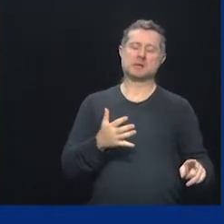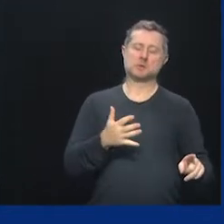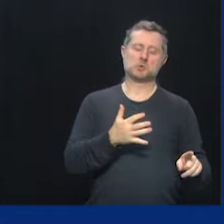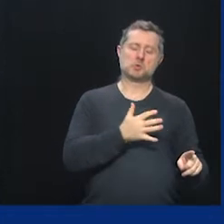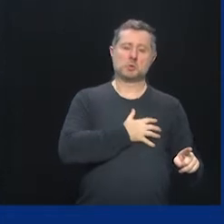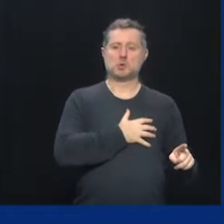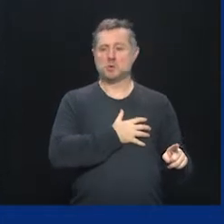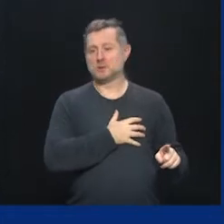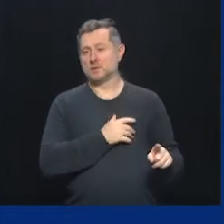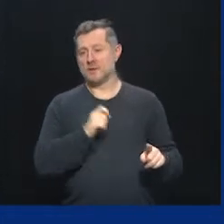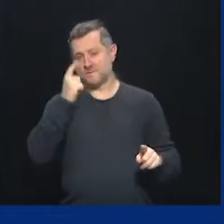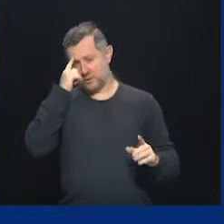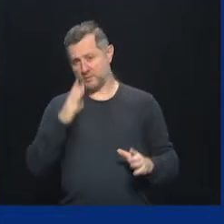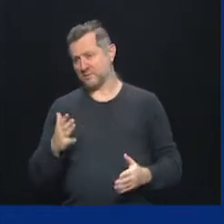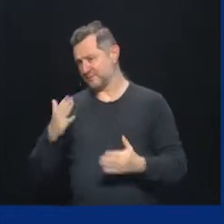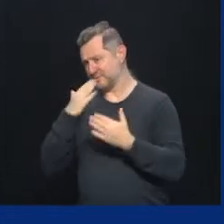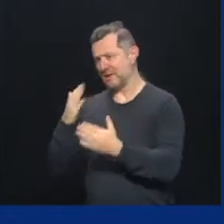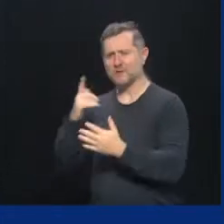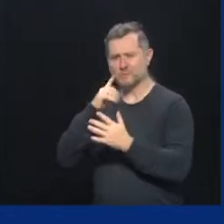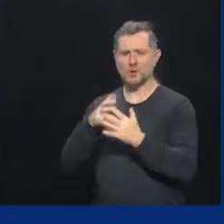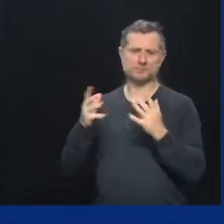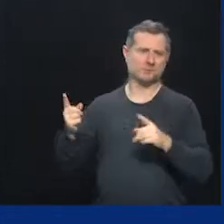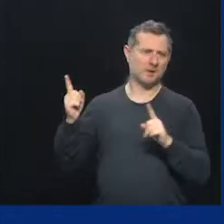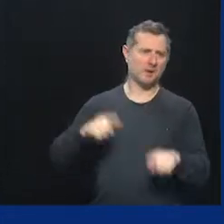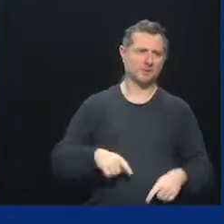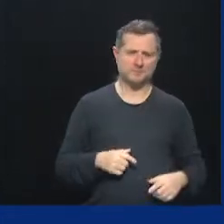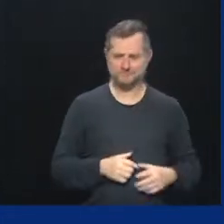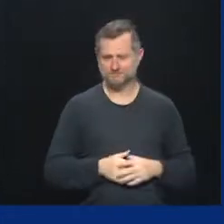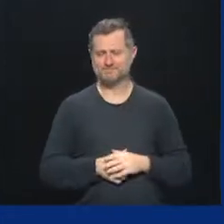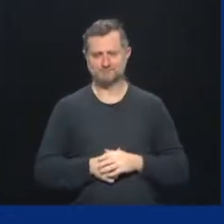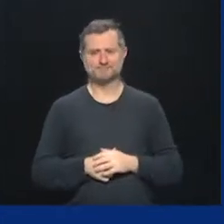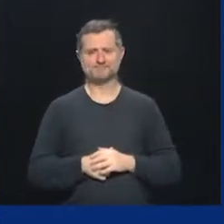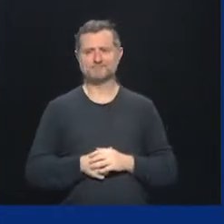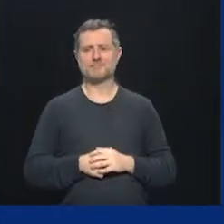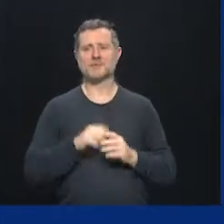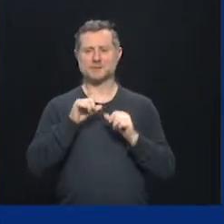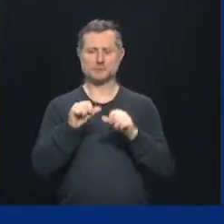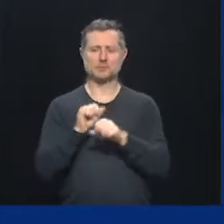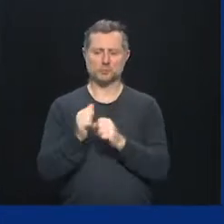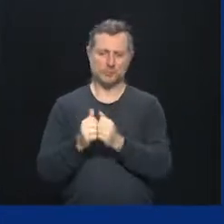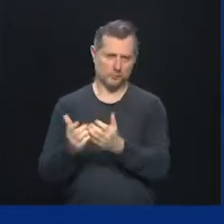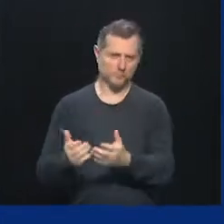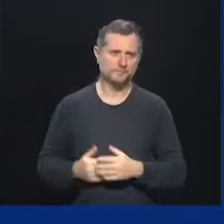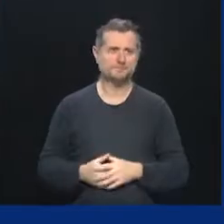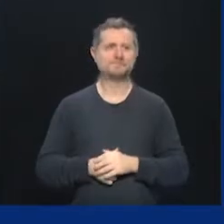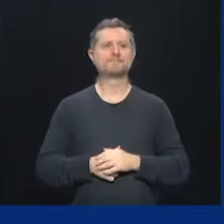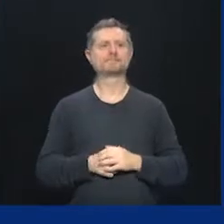Governor, thank you so much for being here, and we will continue to work together. Thank you.